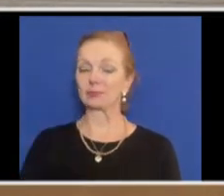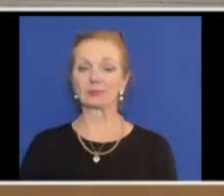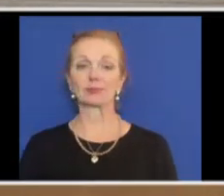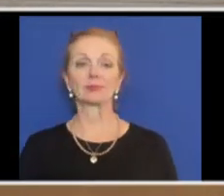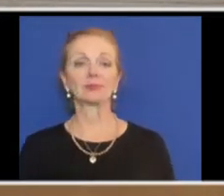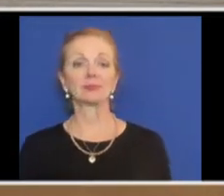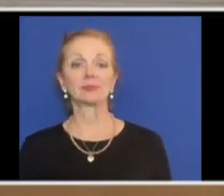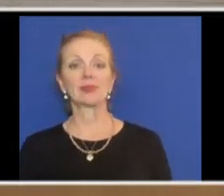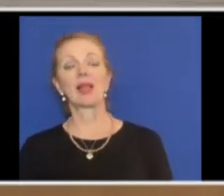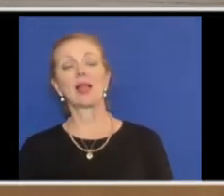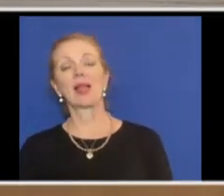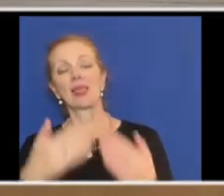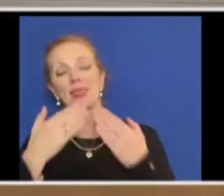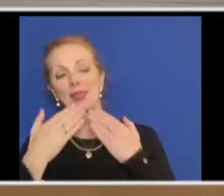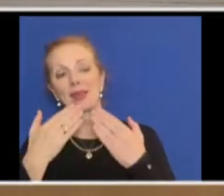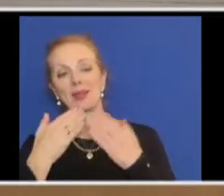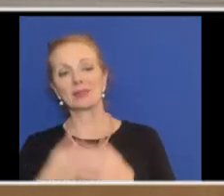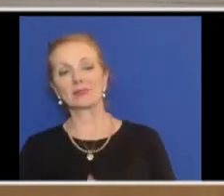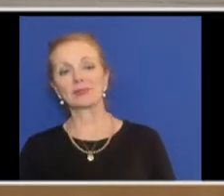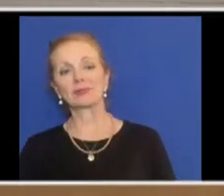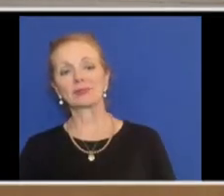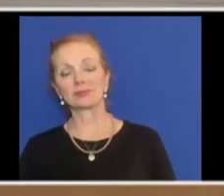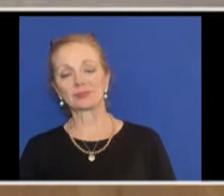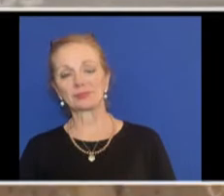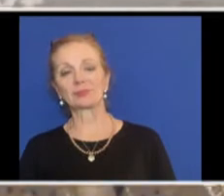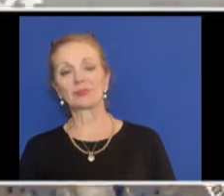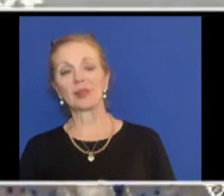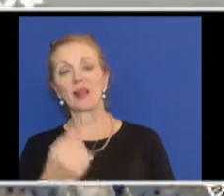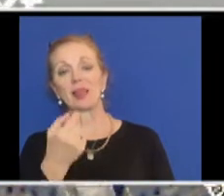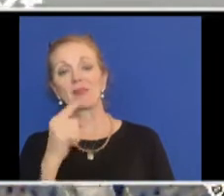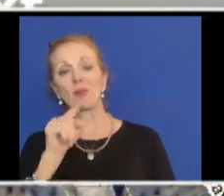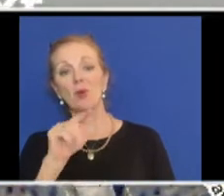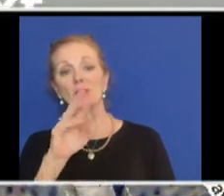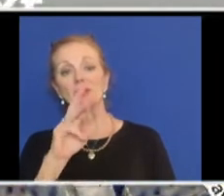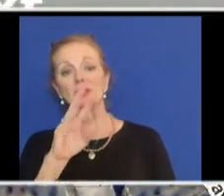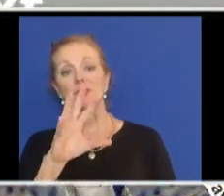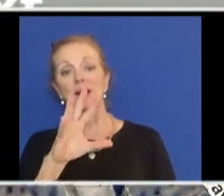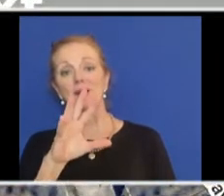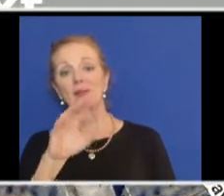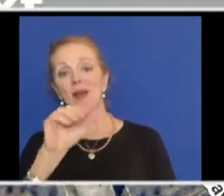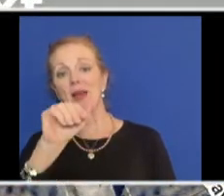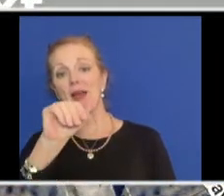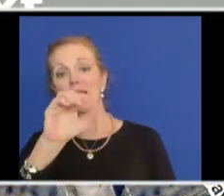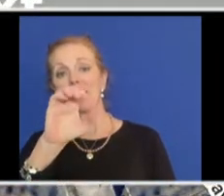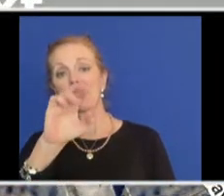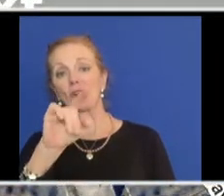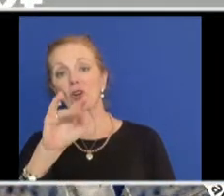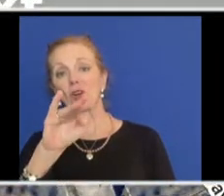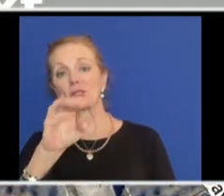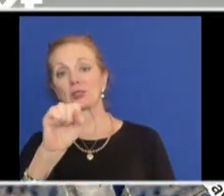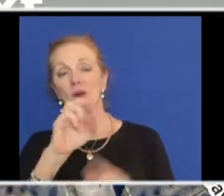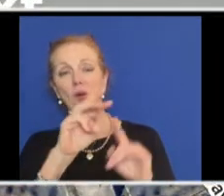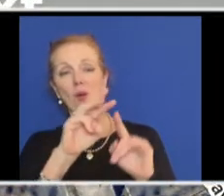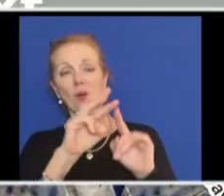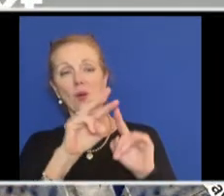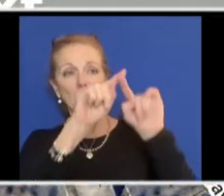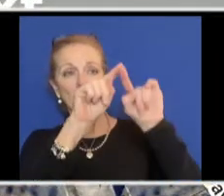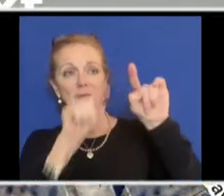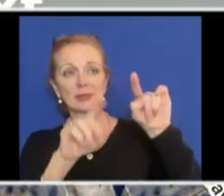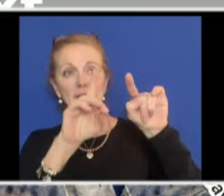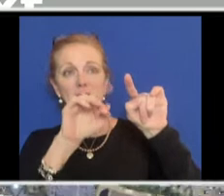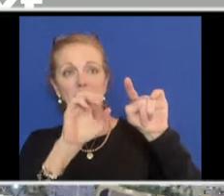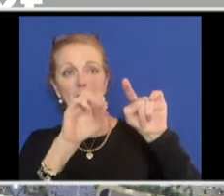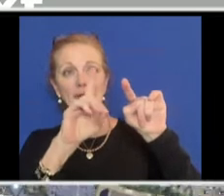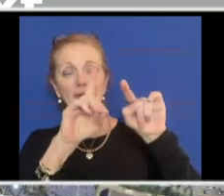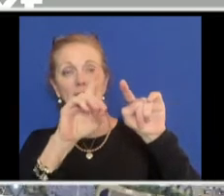2022087 that's on Mallard Creek Road it's 11.65 Acres it's just to the west of David Taylor drive and north